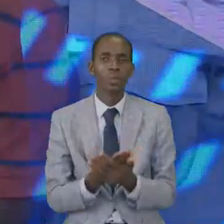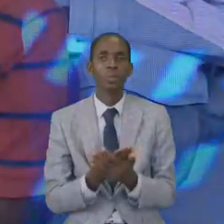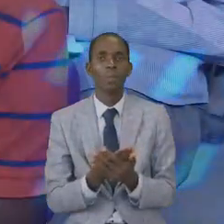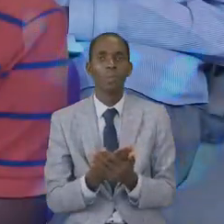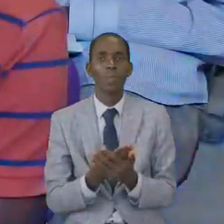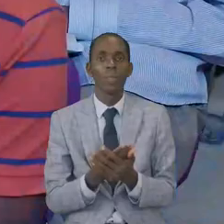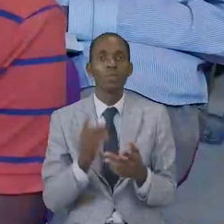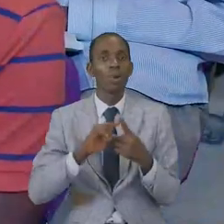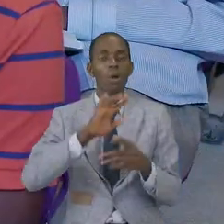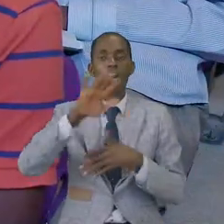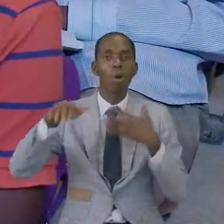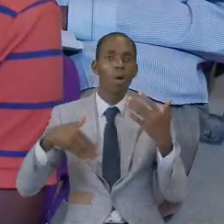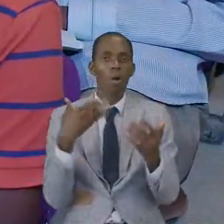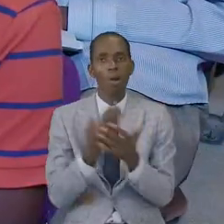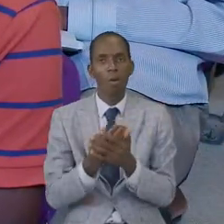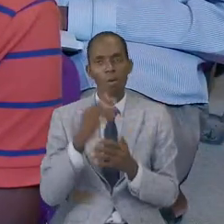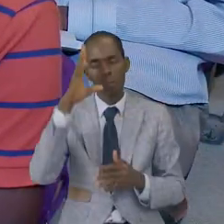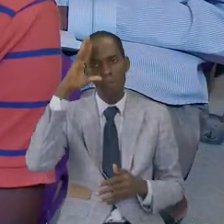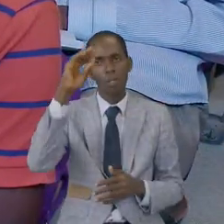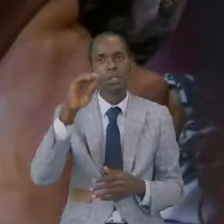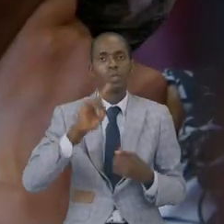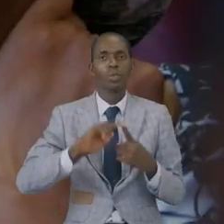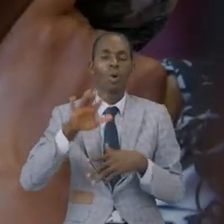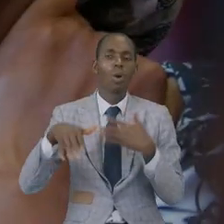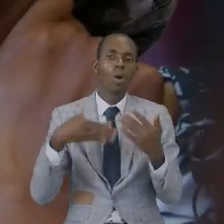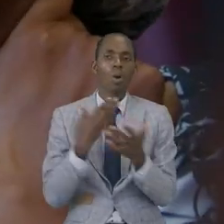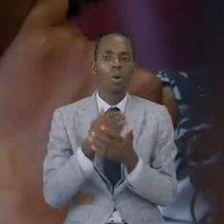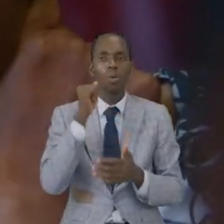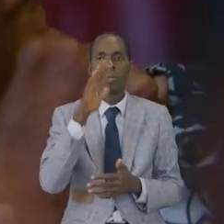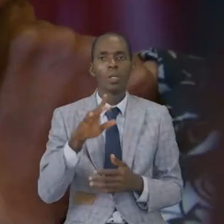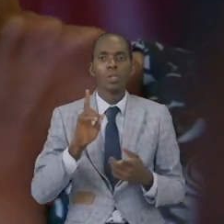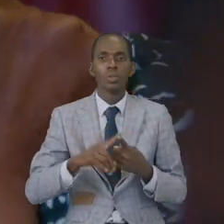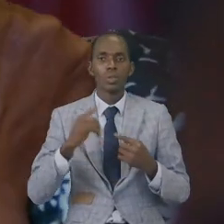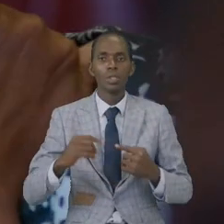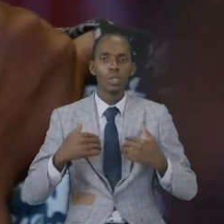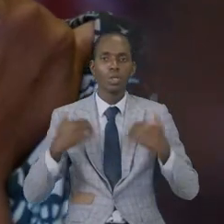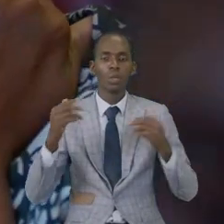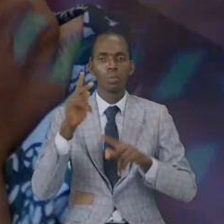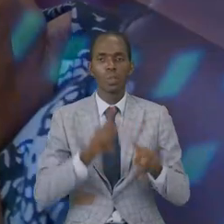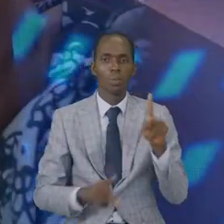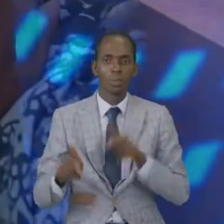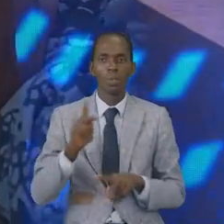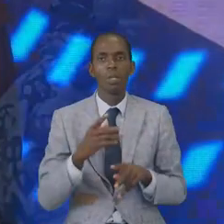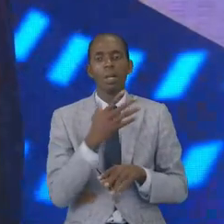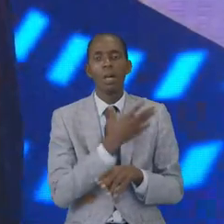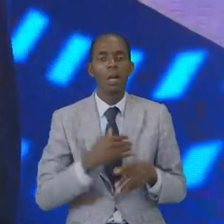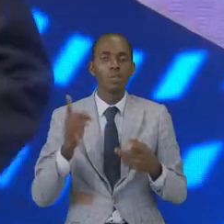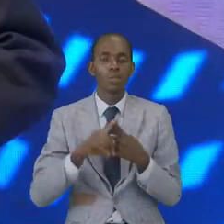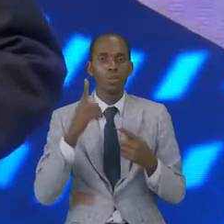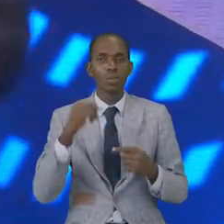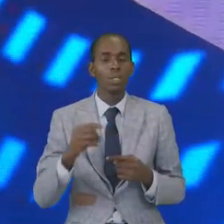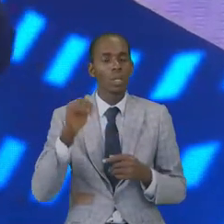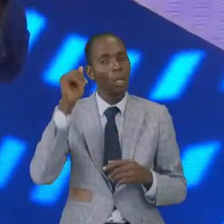all men, to all women, to the young people, and to the